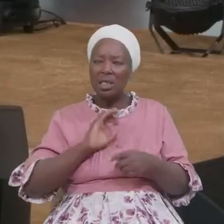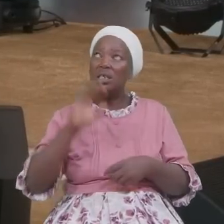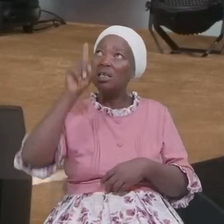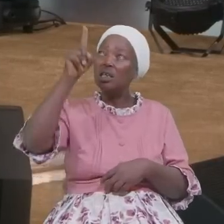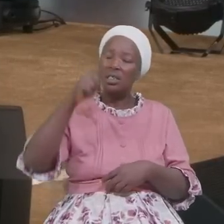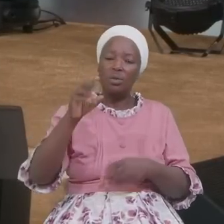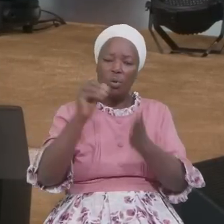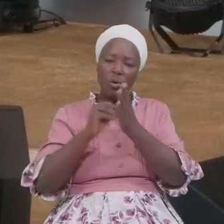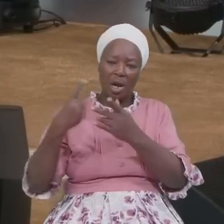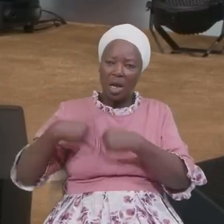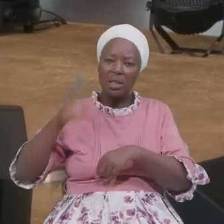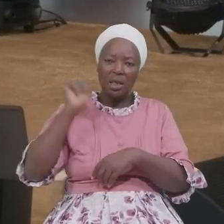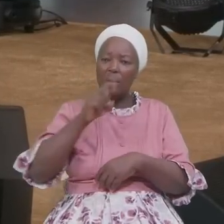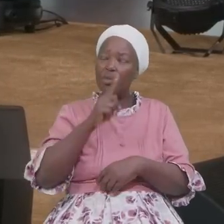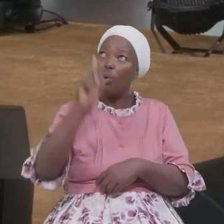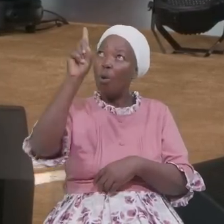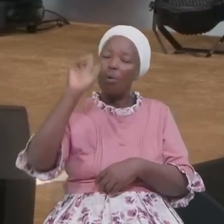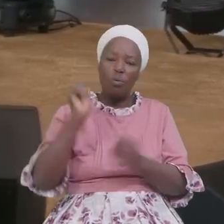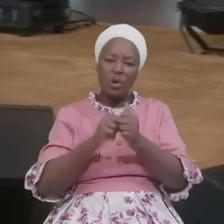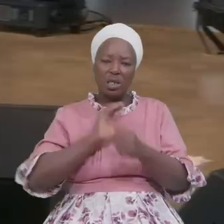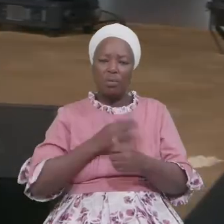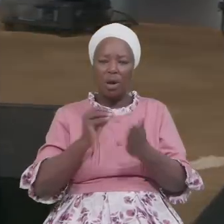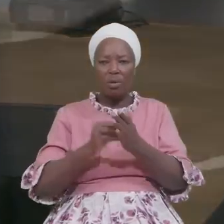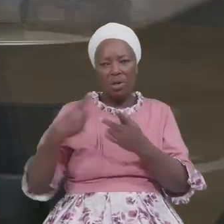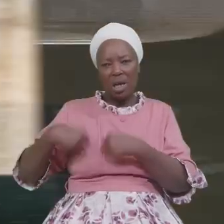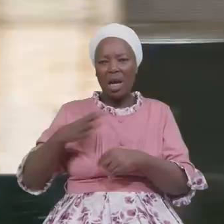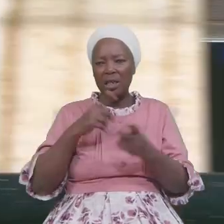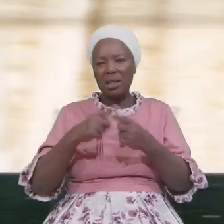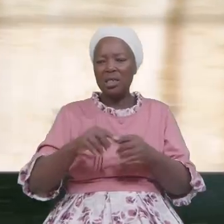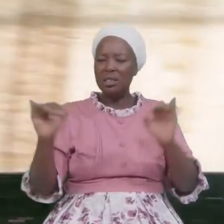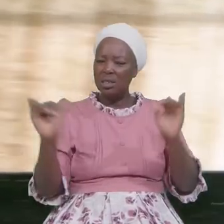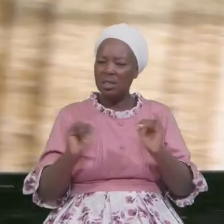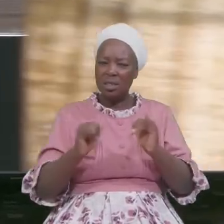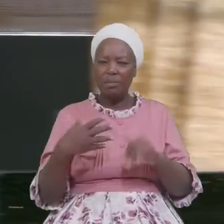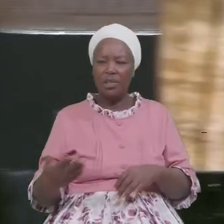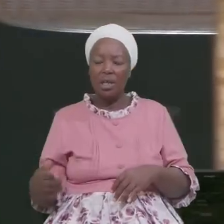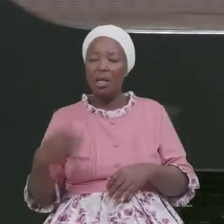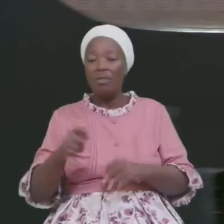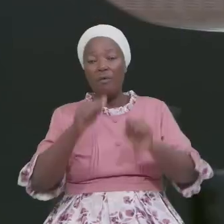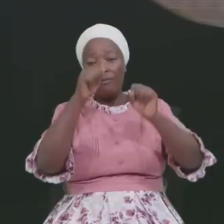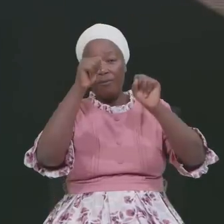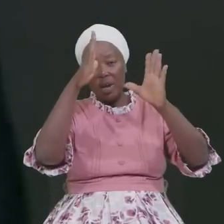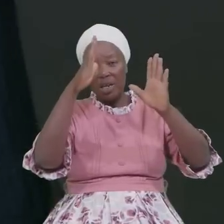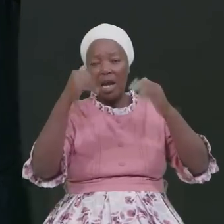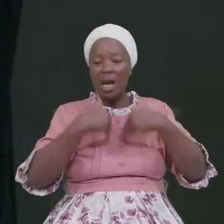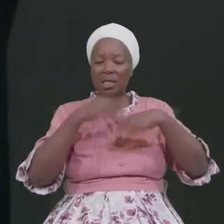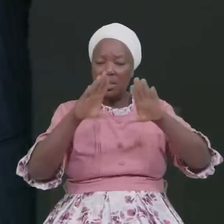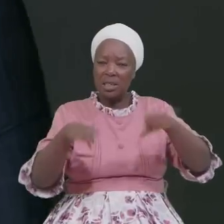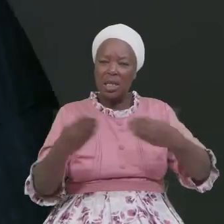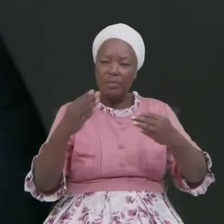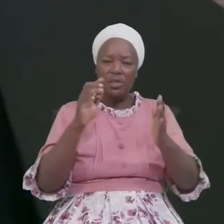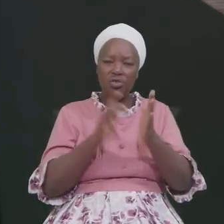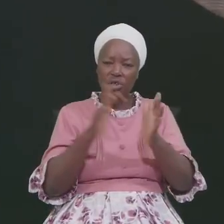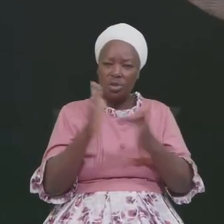one with our heart. And then the same thing the Father had given Jesus